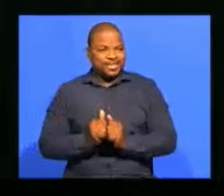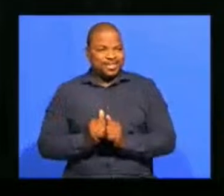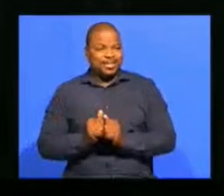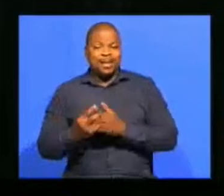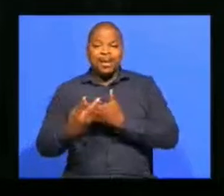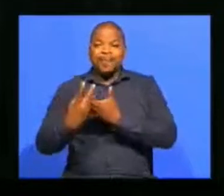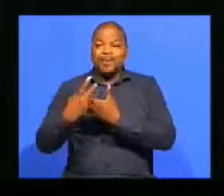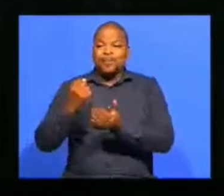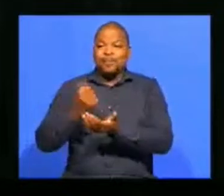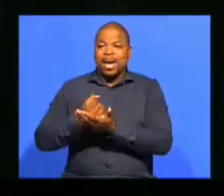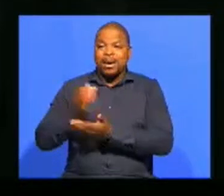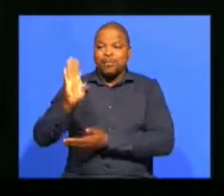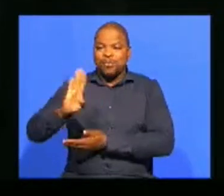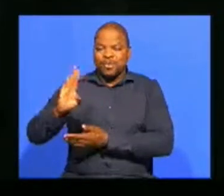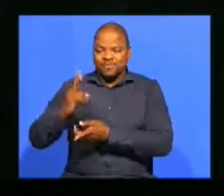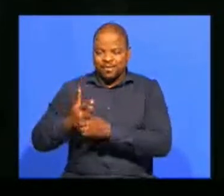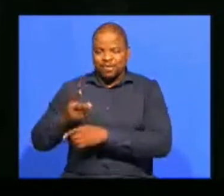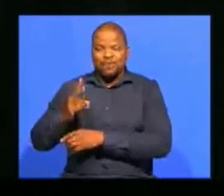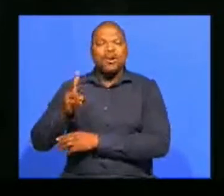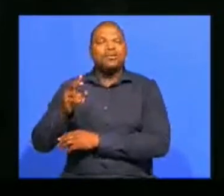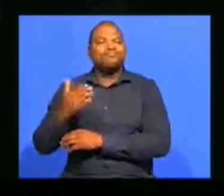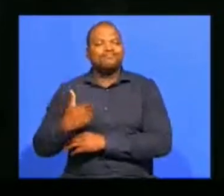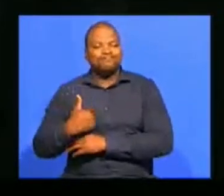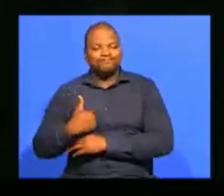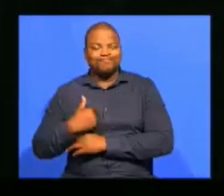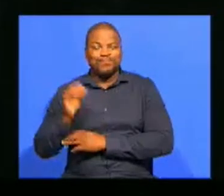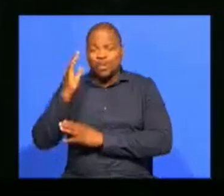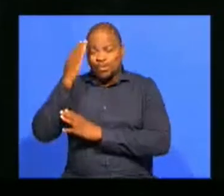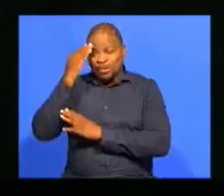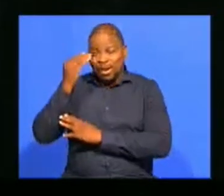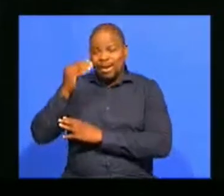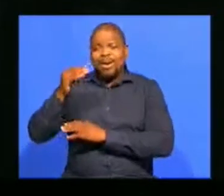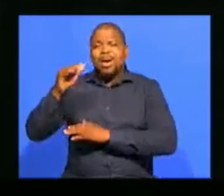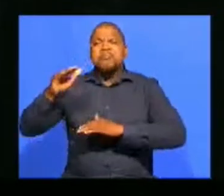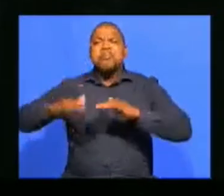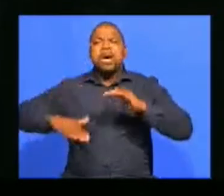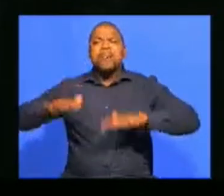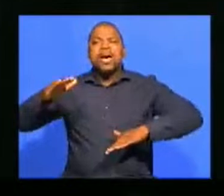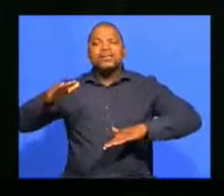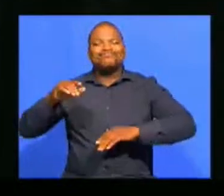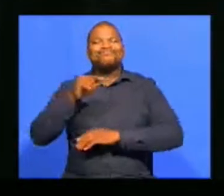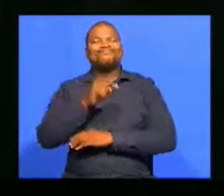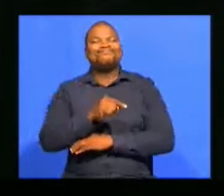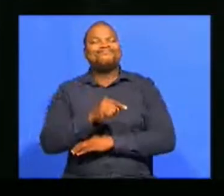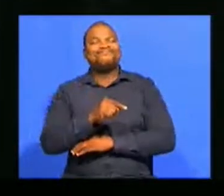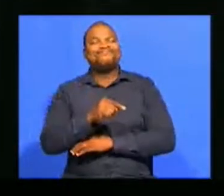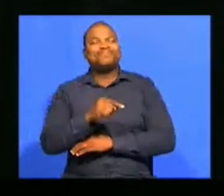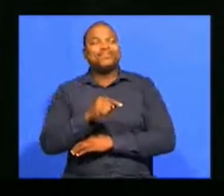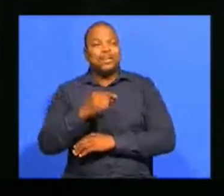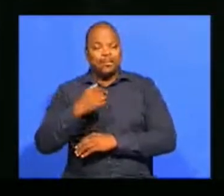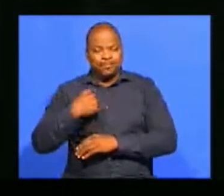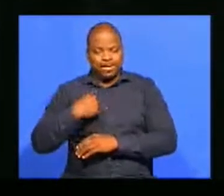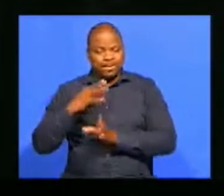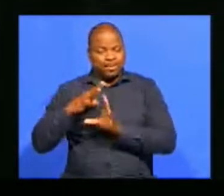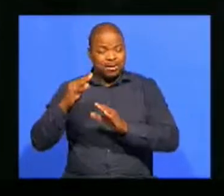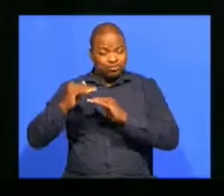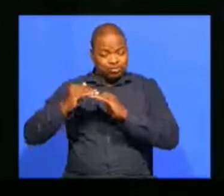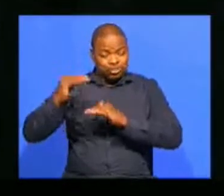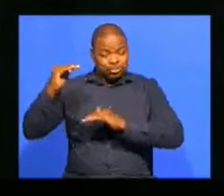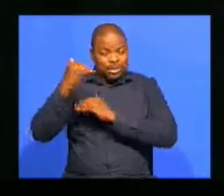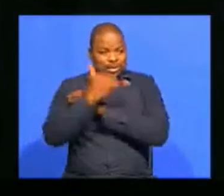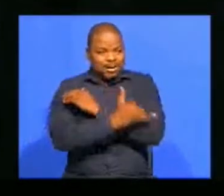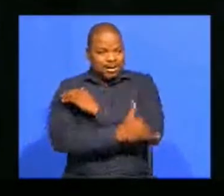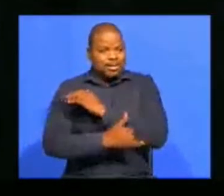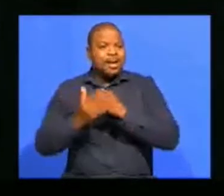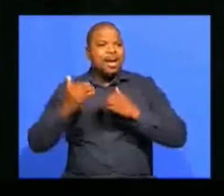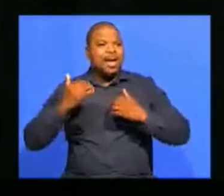would visit the Bank of Botswana, because the Bahamas is arguably one of the most advanced